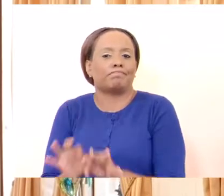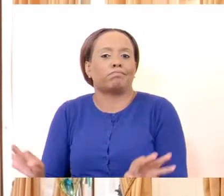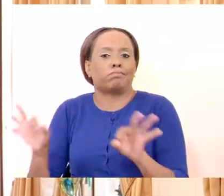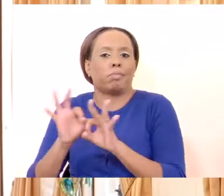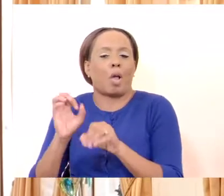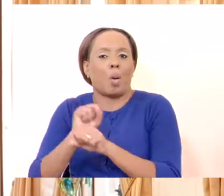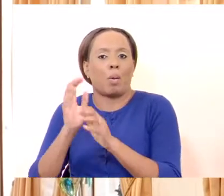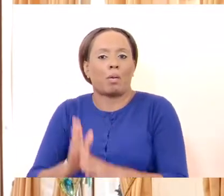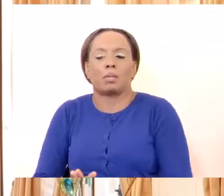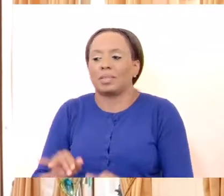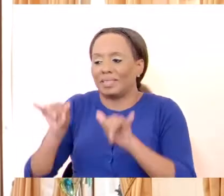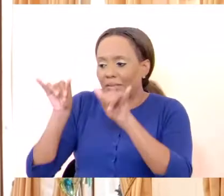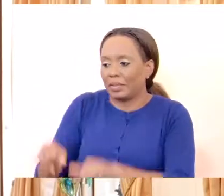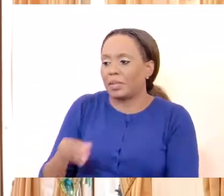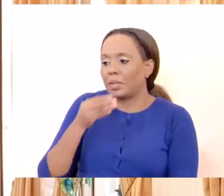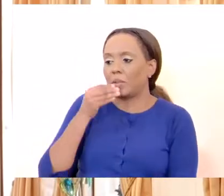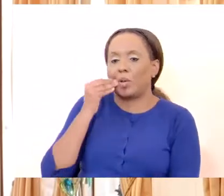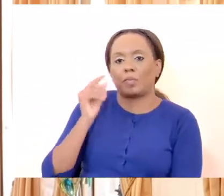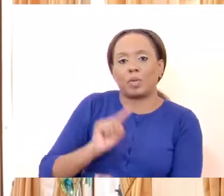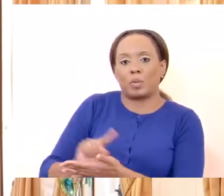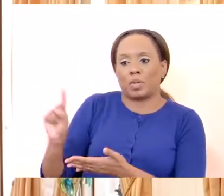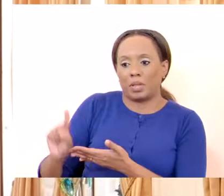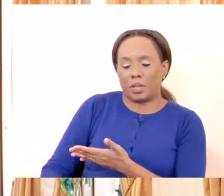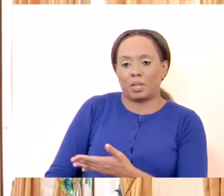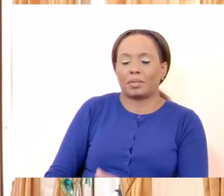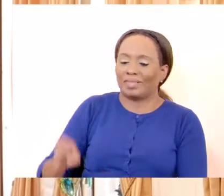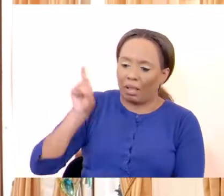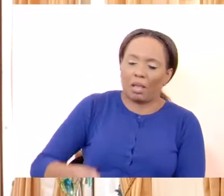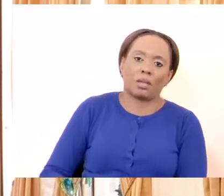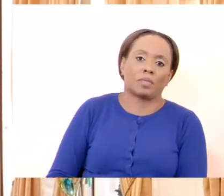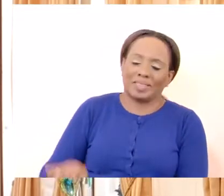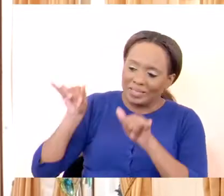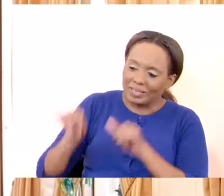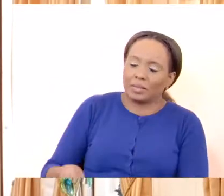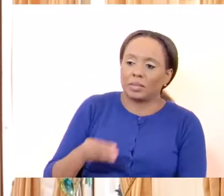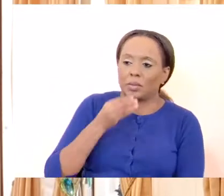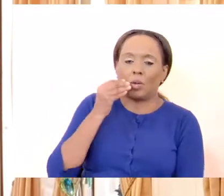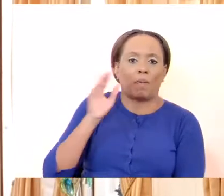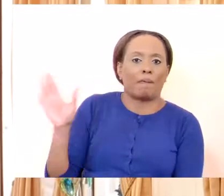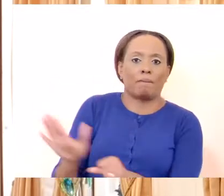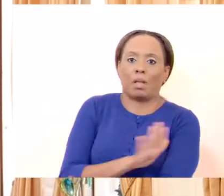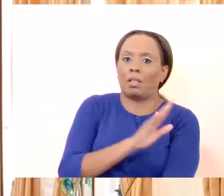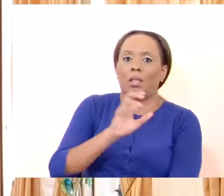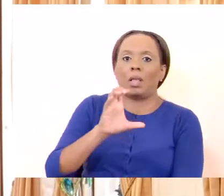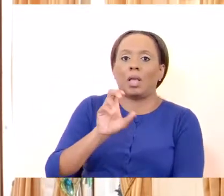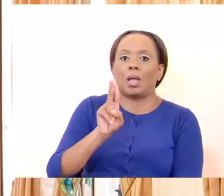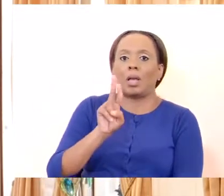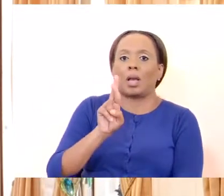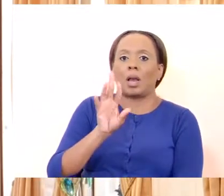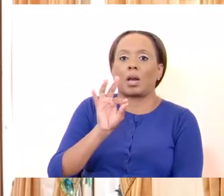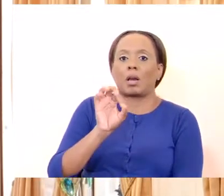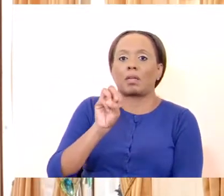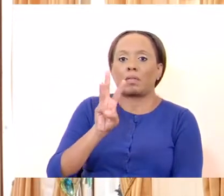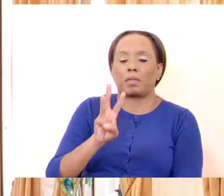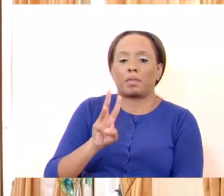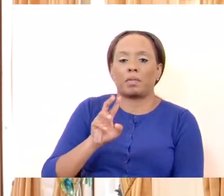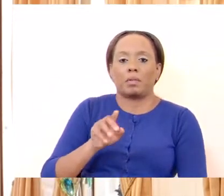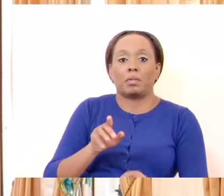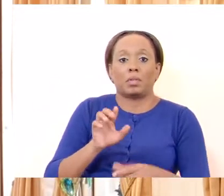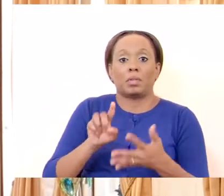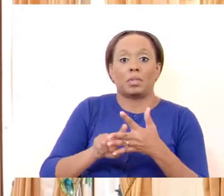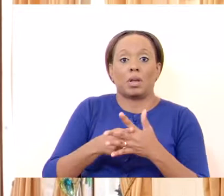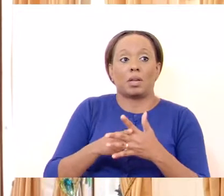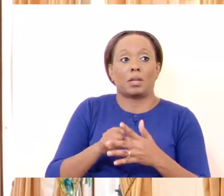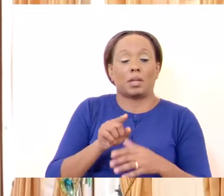at home this weekend. It will be mandatory, a complete curfew from Friday to Monday, as I